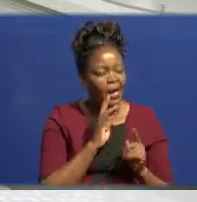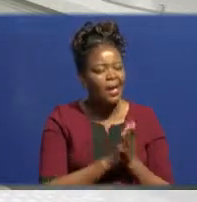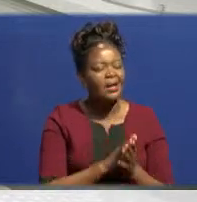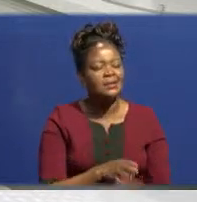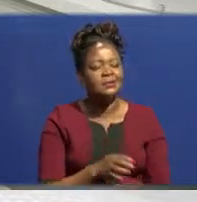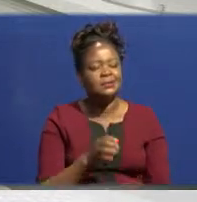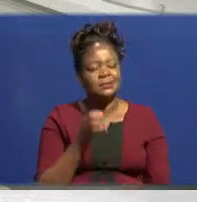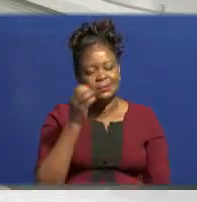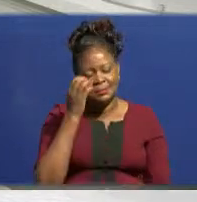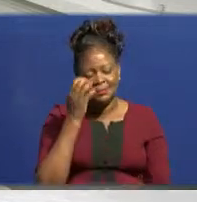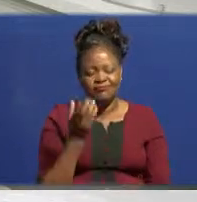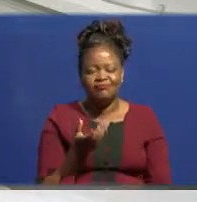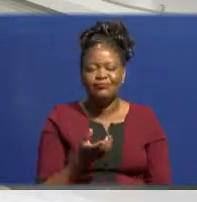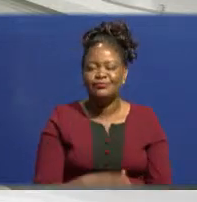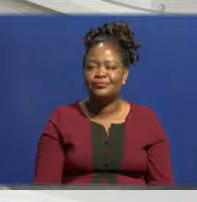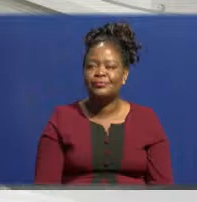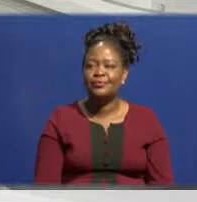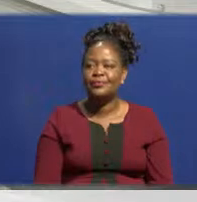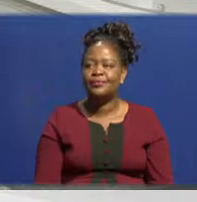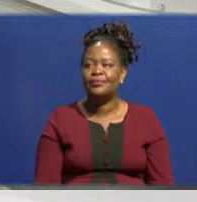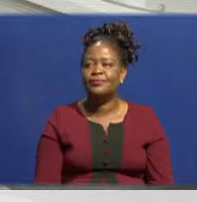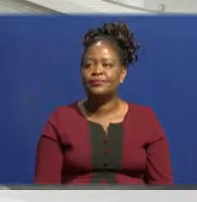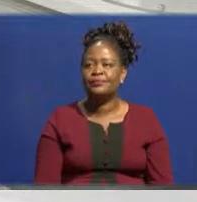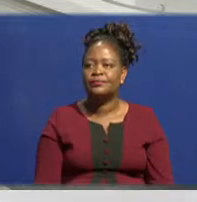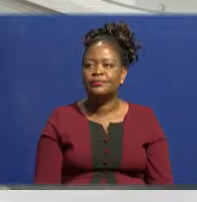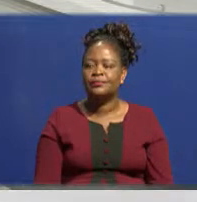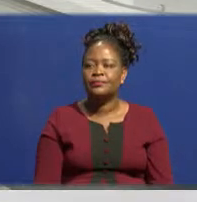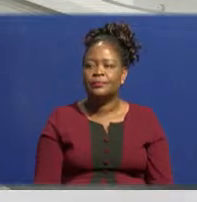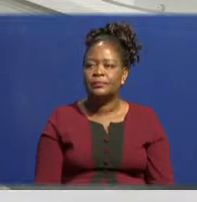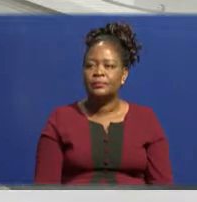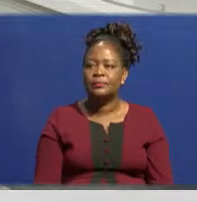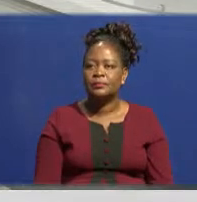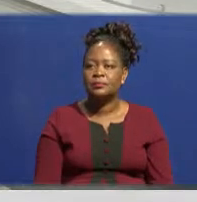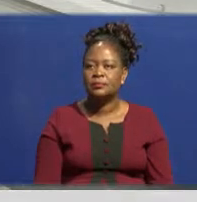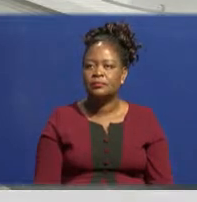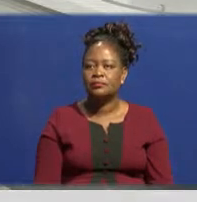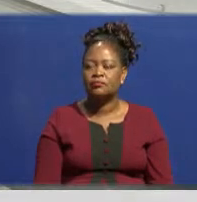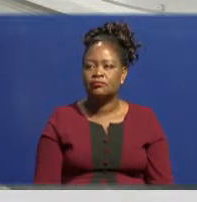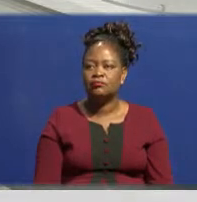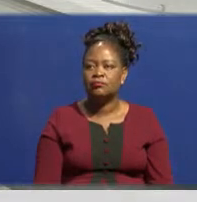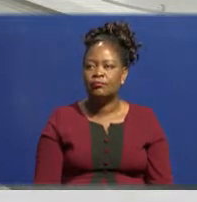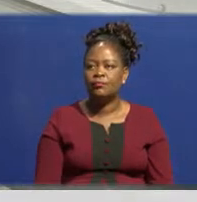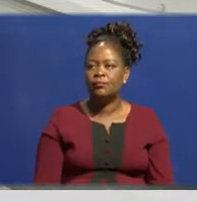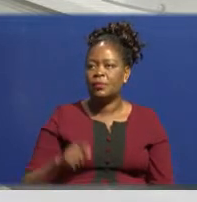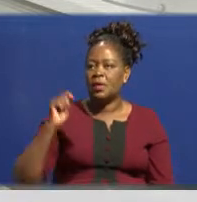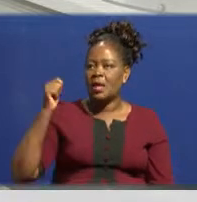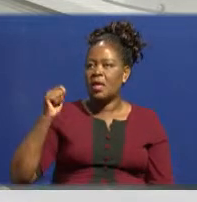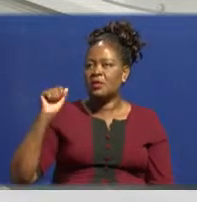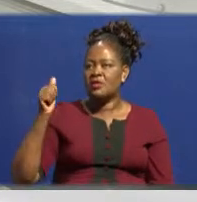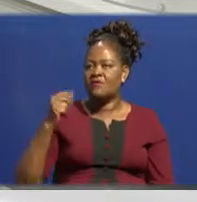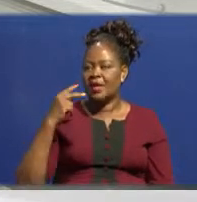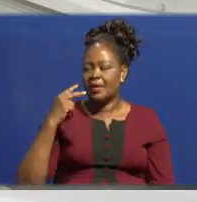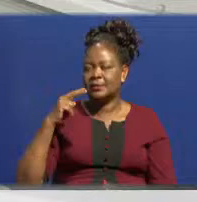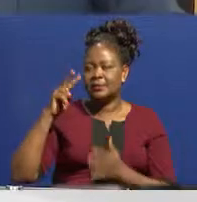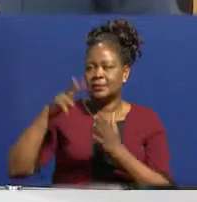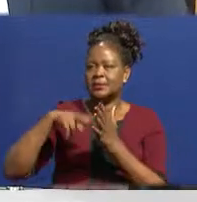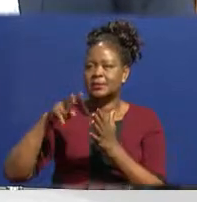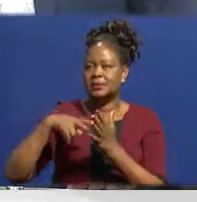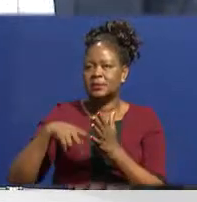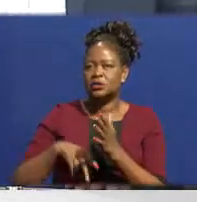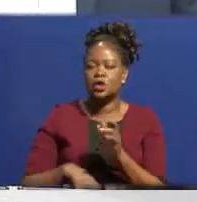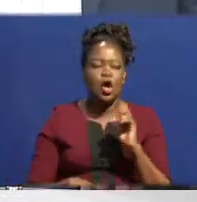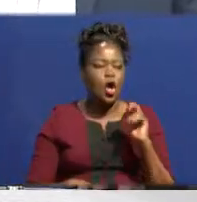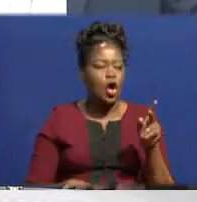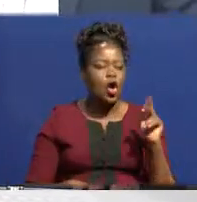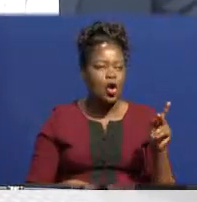Karua have... cost of living was element number two. And what do I think Kenyans never read. All right,